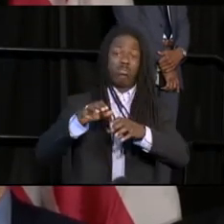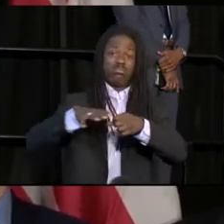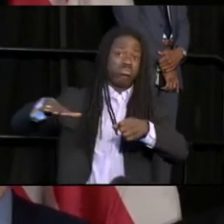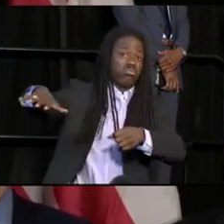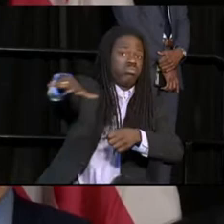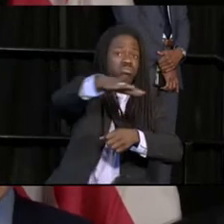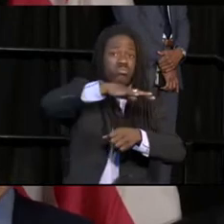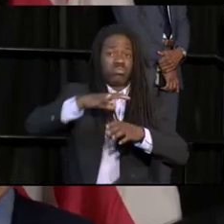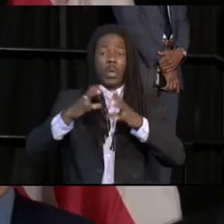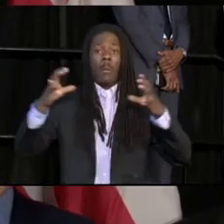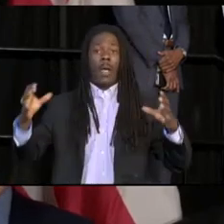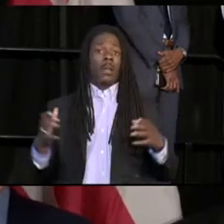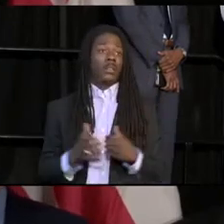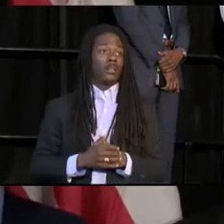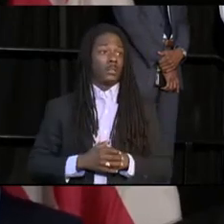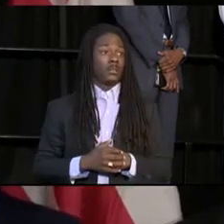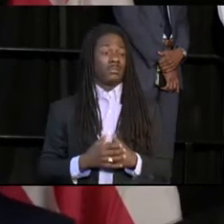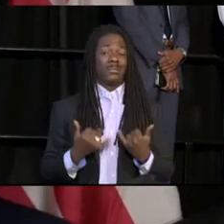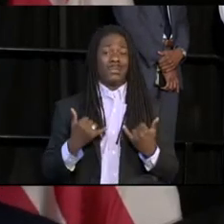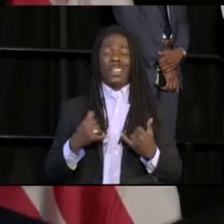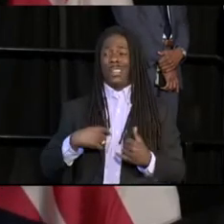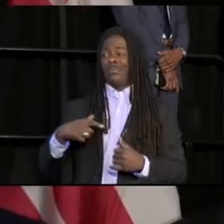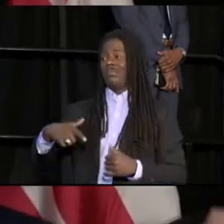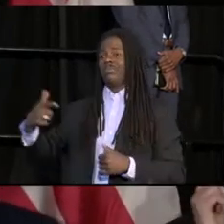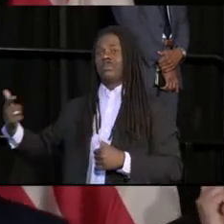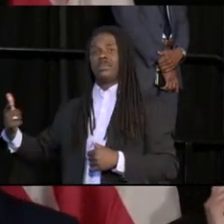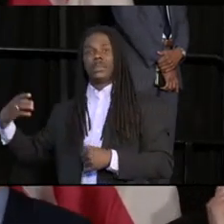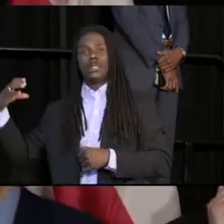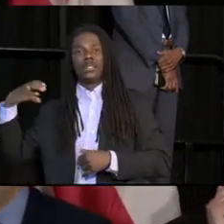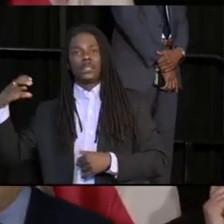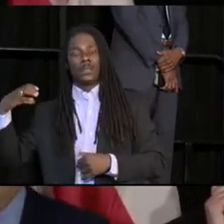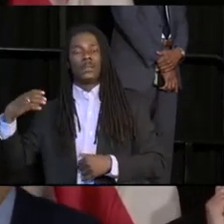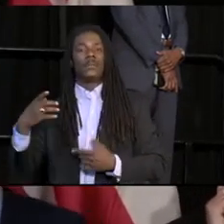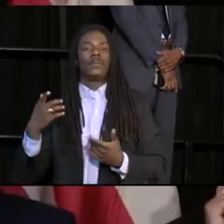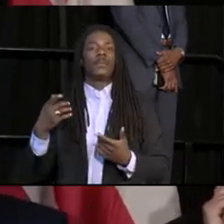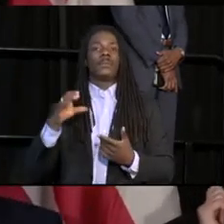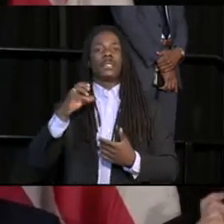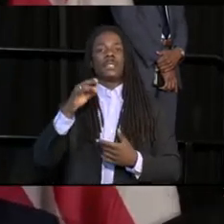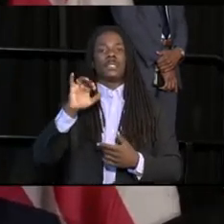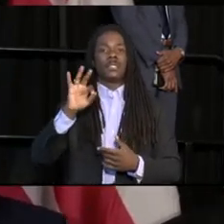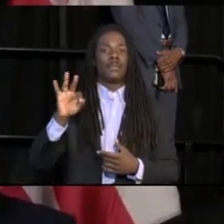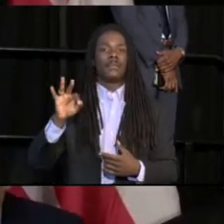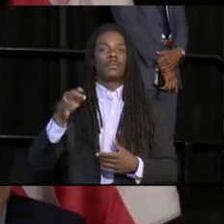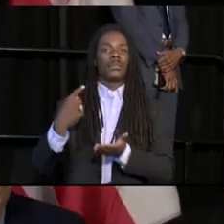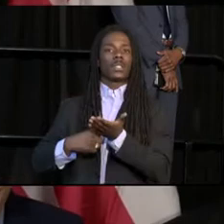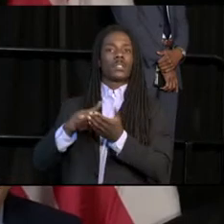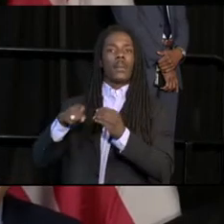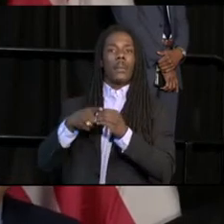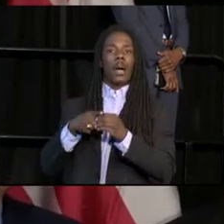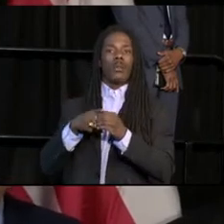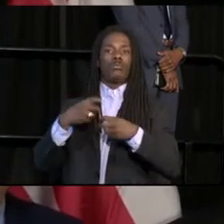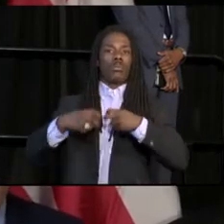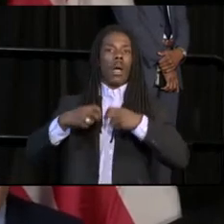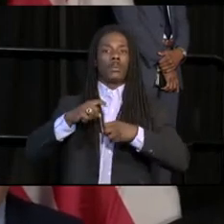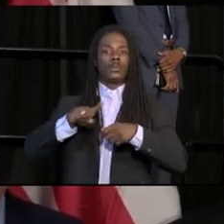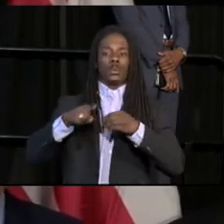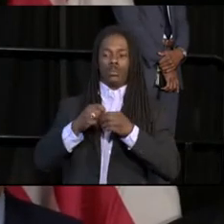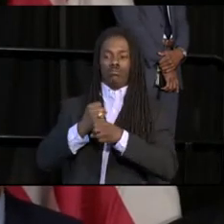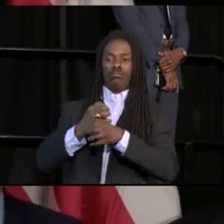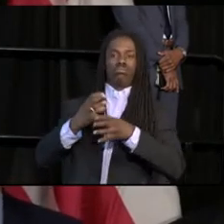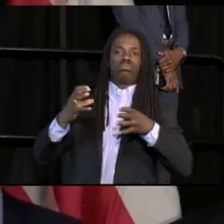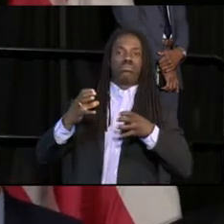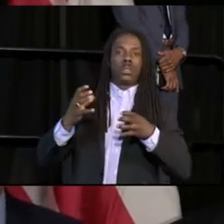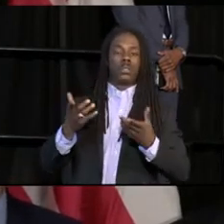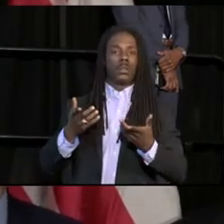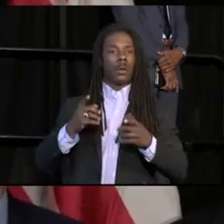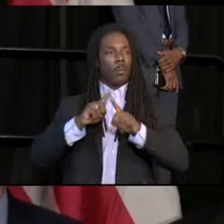areas? I'm going to turn to the chief to talk about how we deal with issues when they grow. But I think that